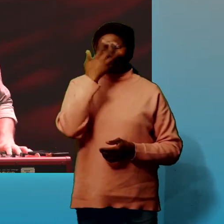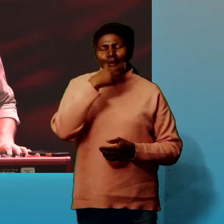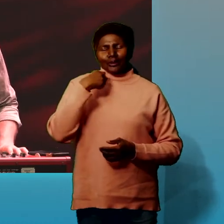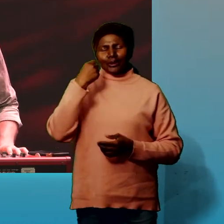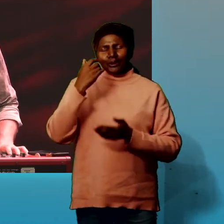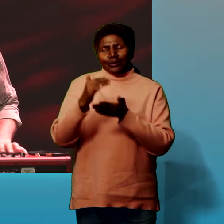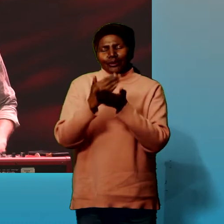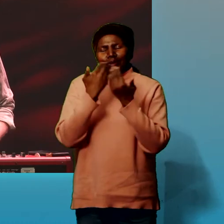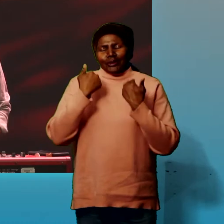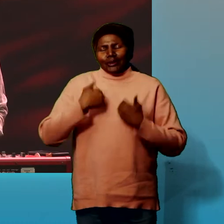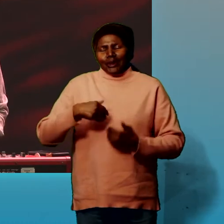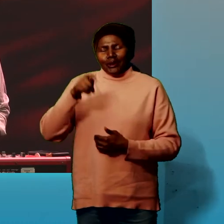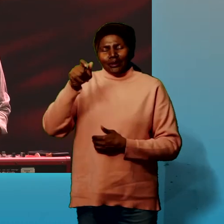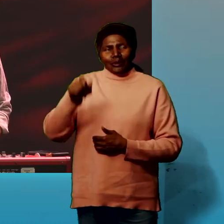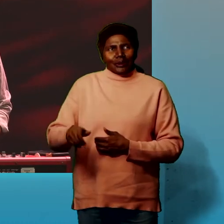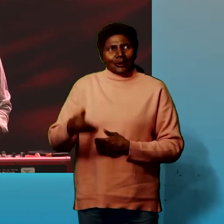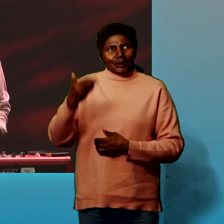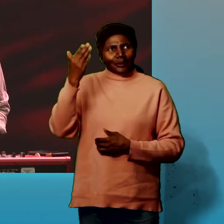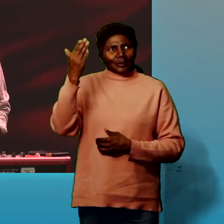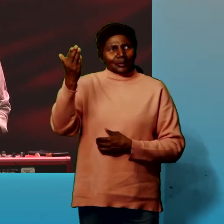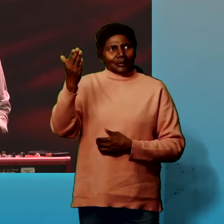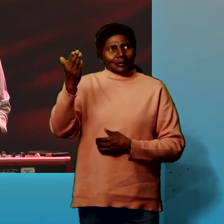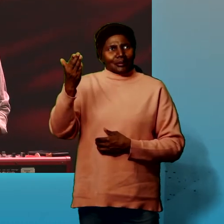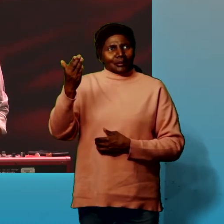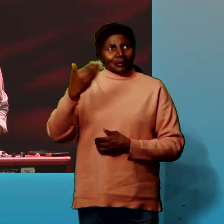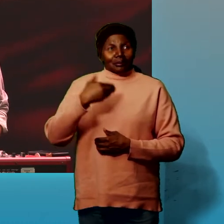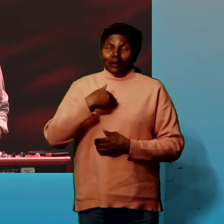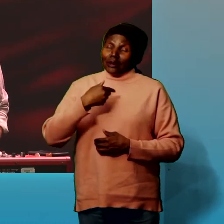Beautiful Savior,